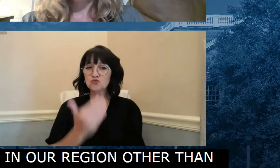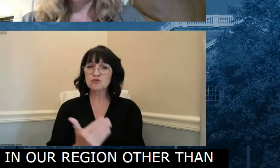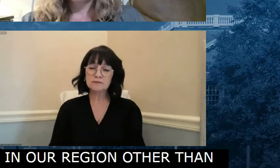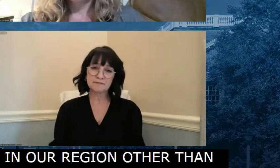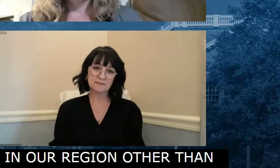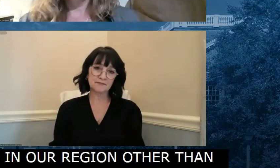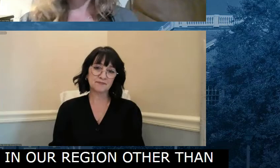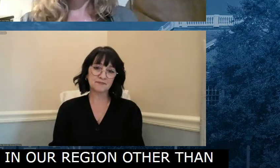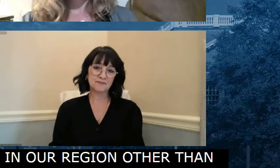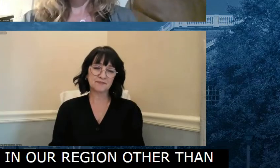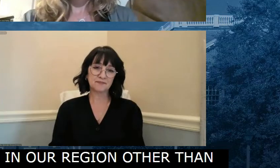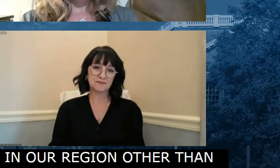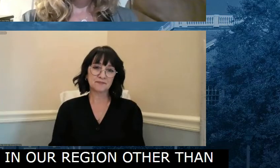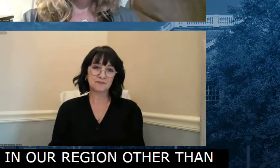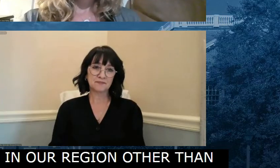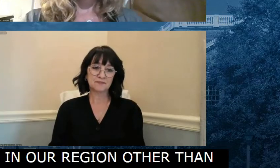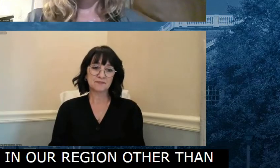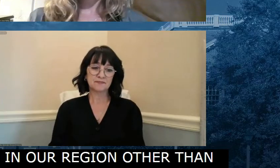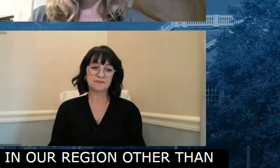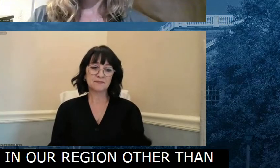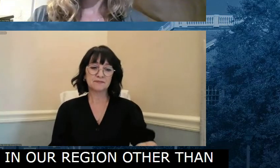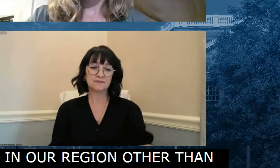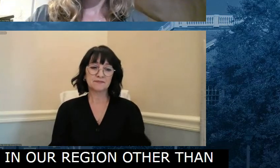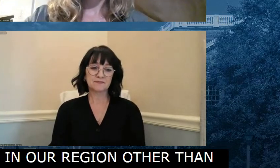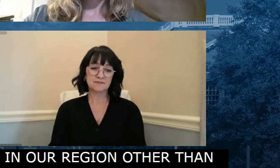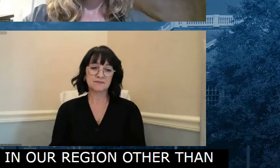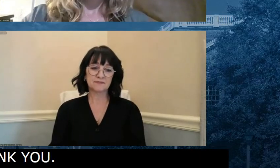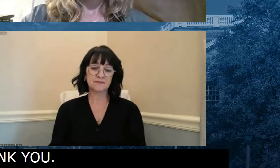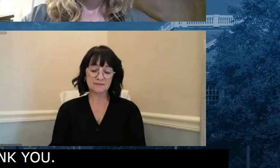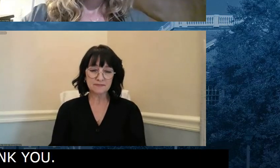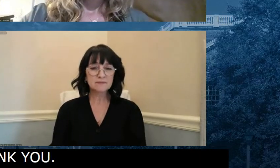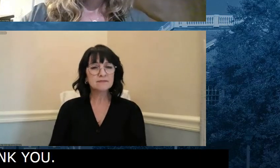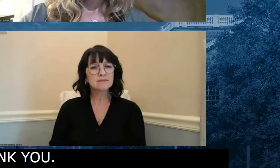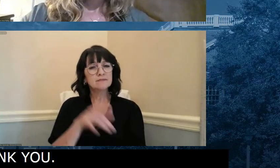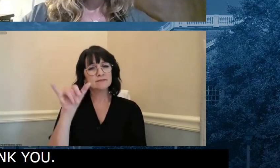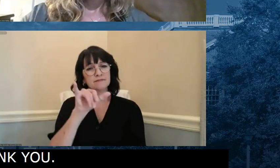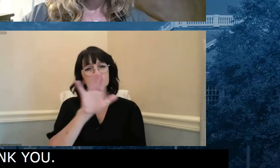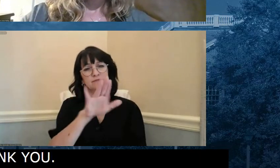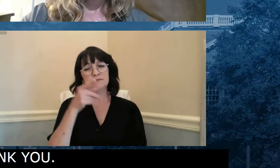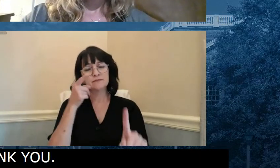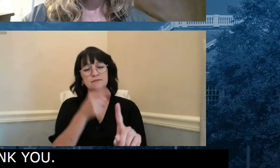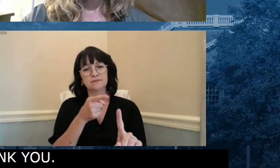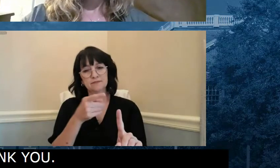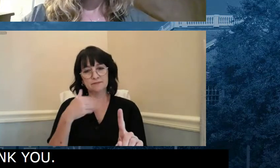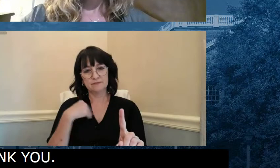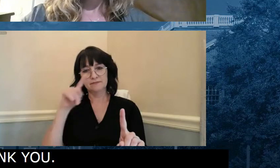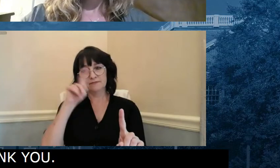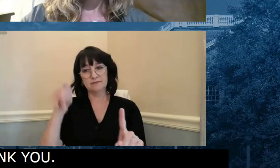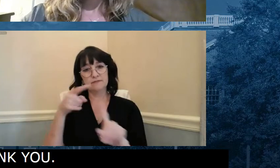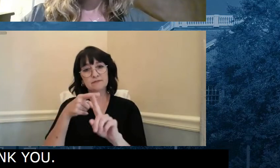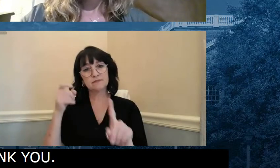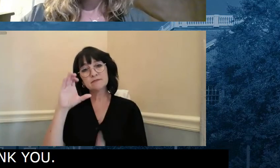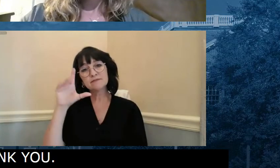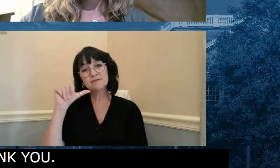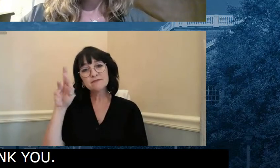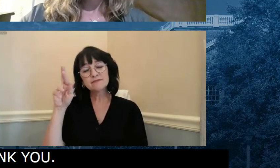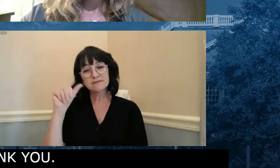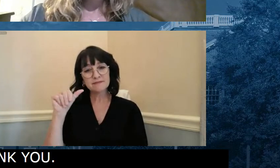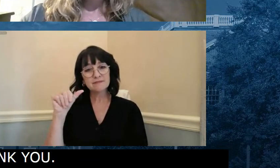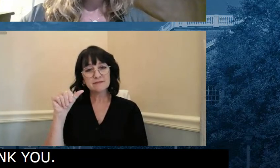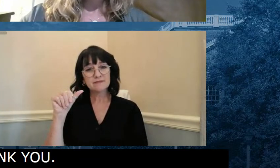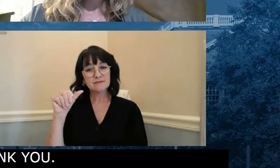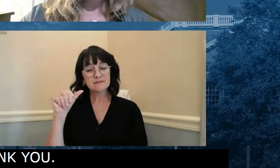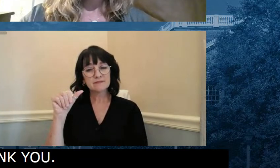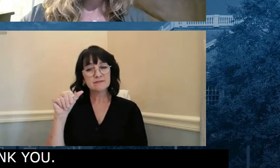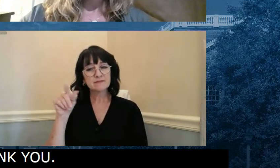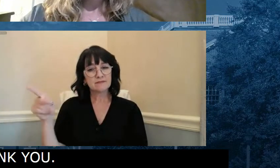Thank you, Governor. And similar to one of the points you made there, we have a question from Clara in the comments, Dr. Rattay, who has,